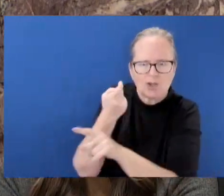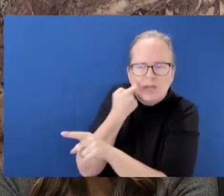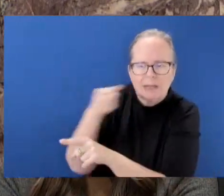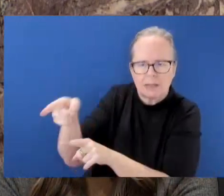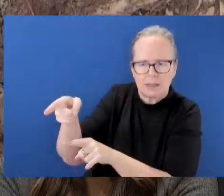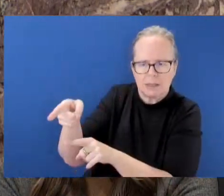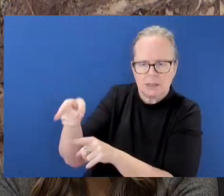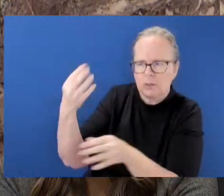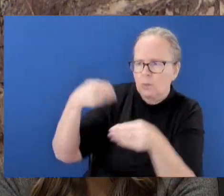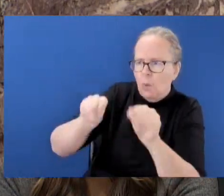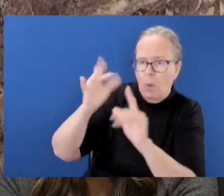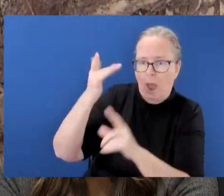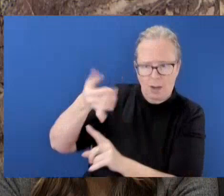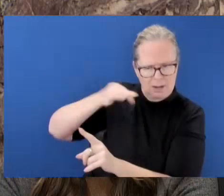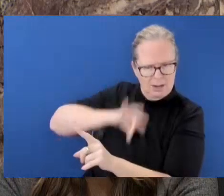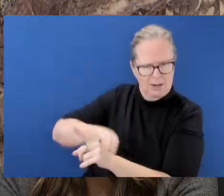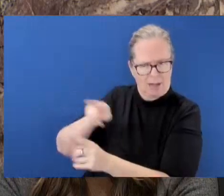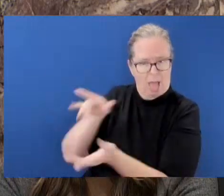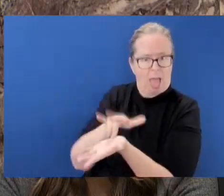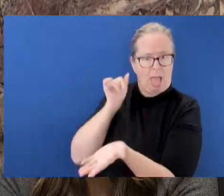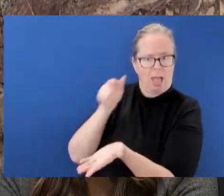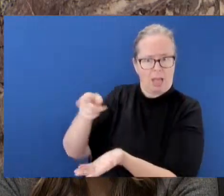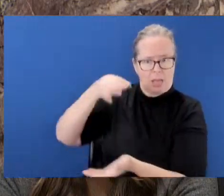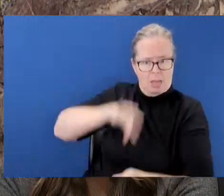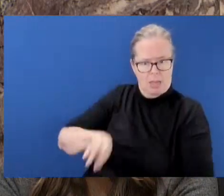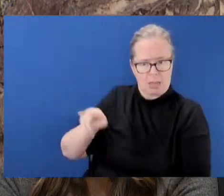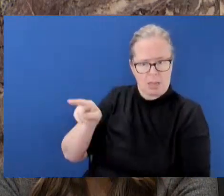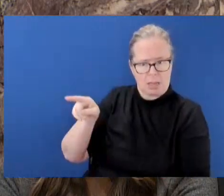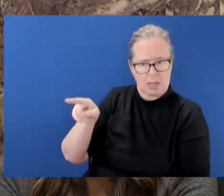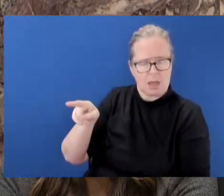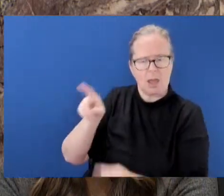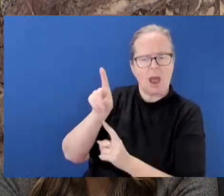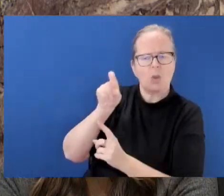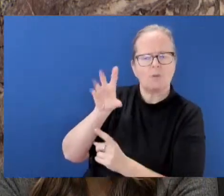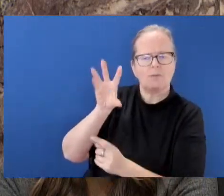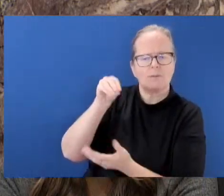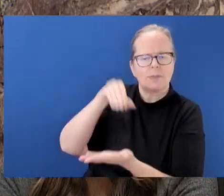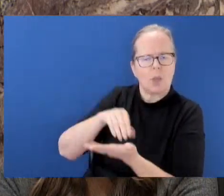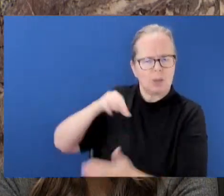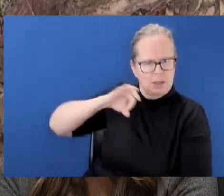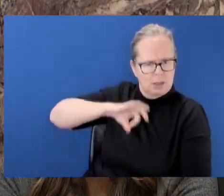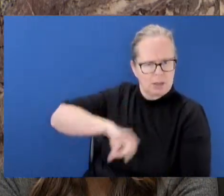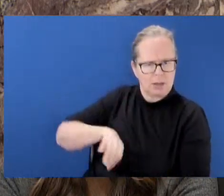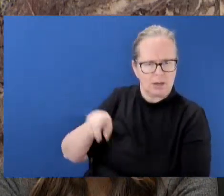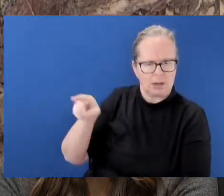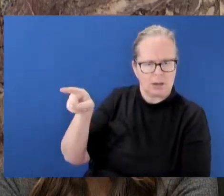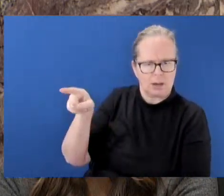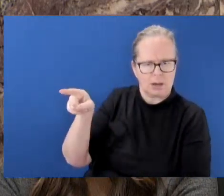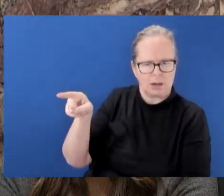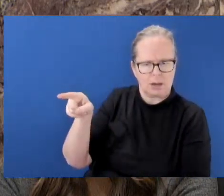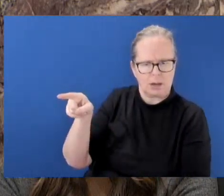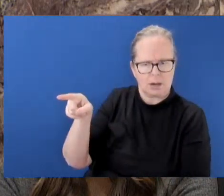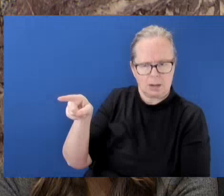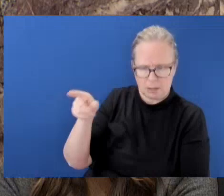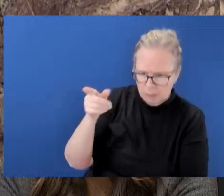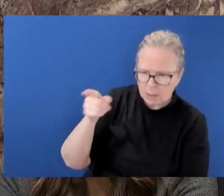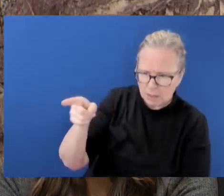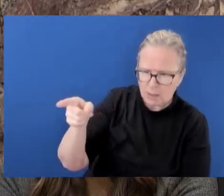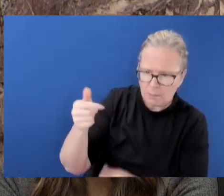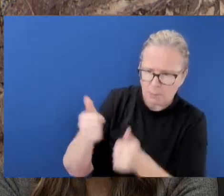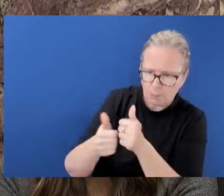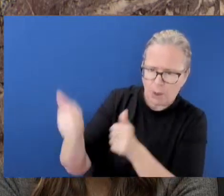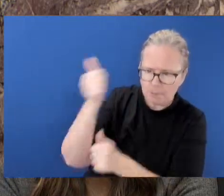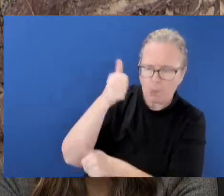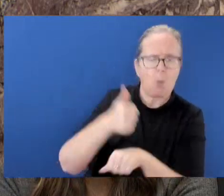looking for anyone else and everyone else to blame, when will this Premier get up and take responsibility for his